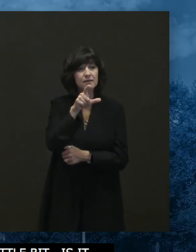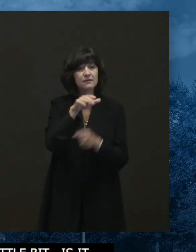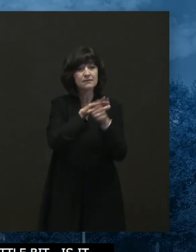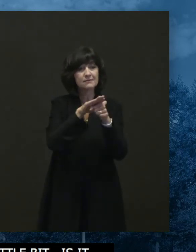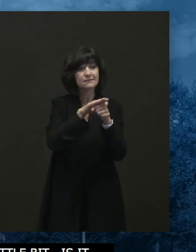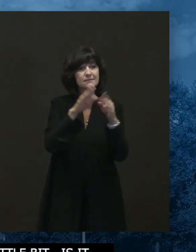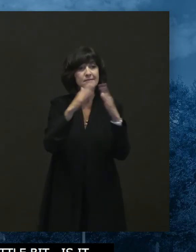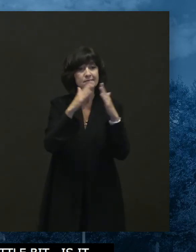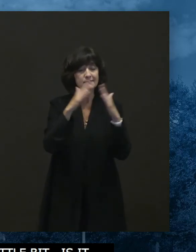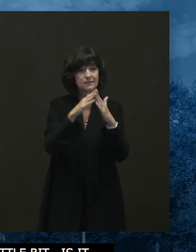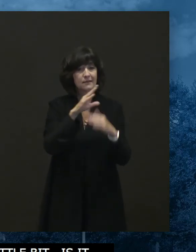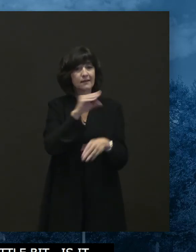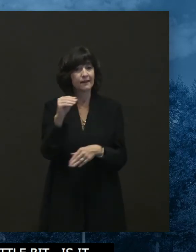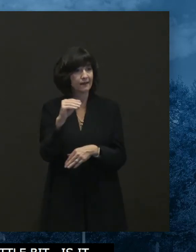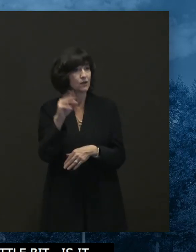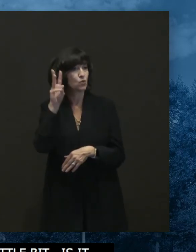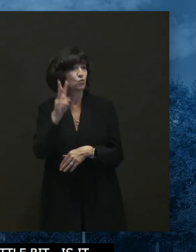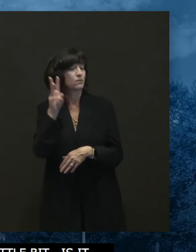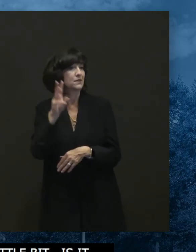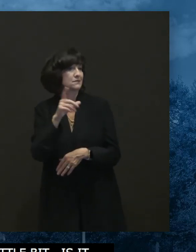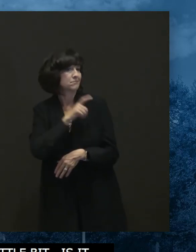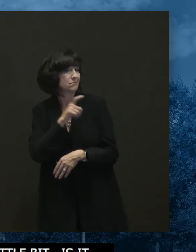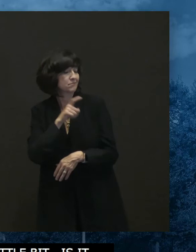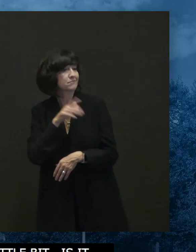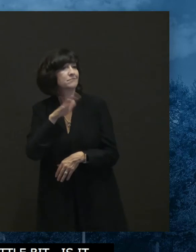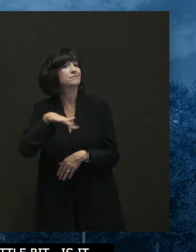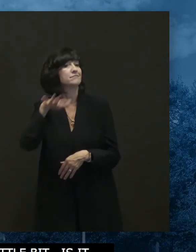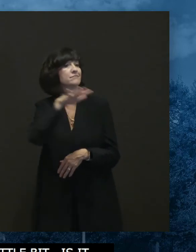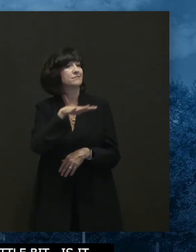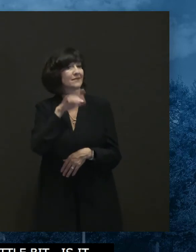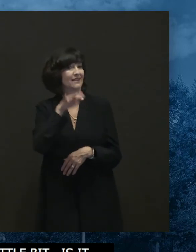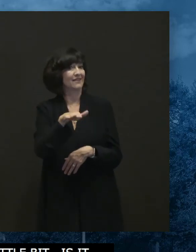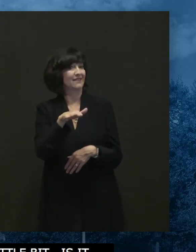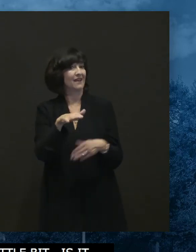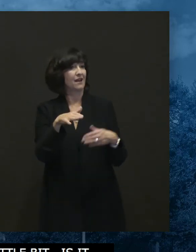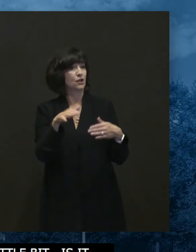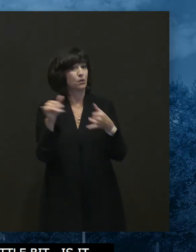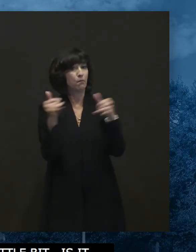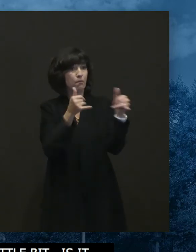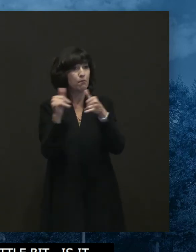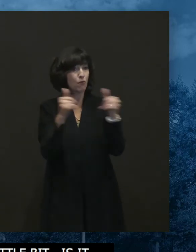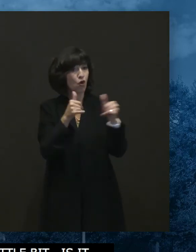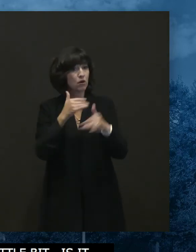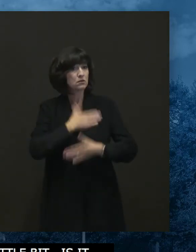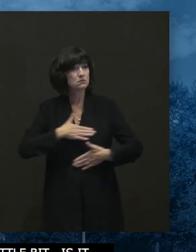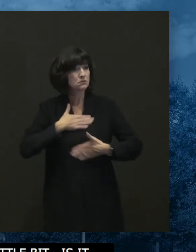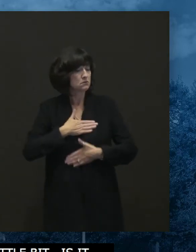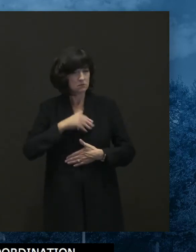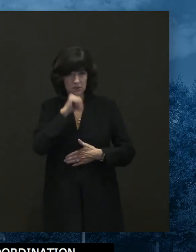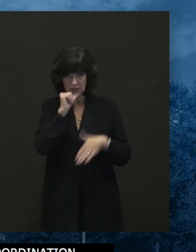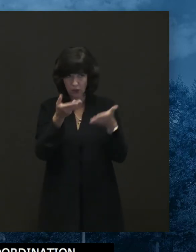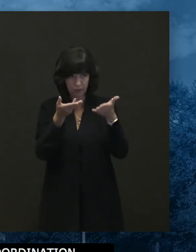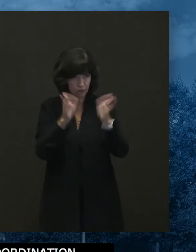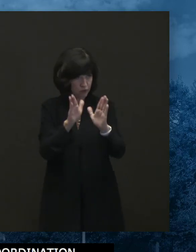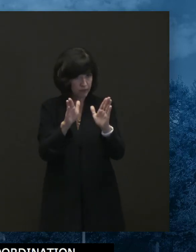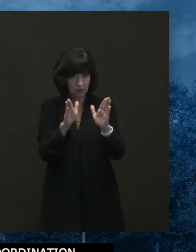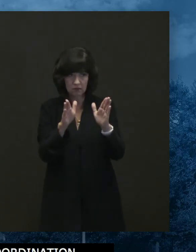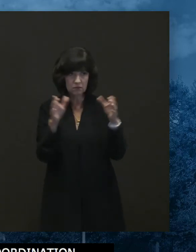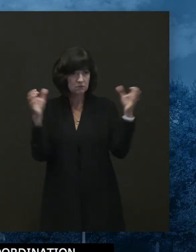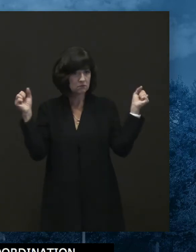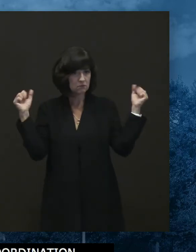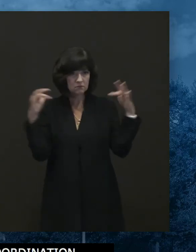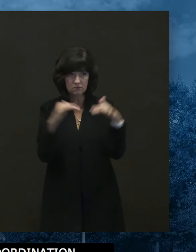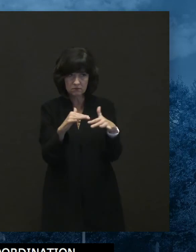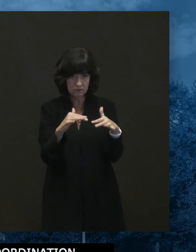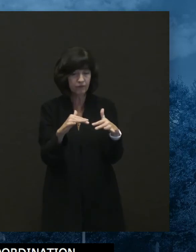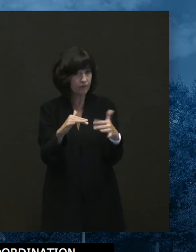strong signal to the students that those parties are not permitted by local ordinance, and therefore action